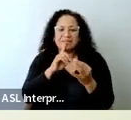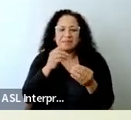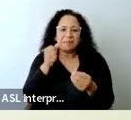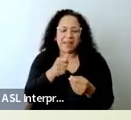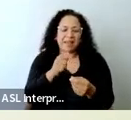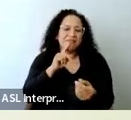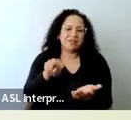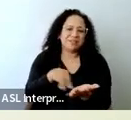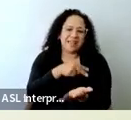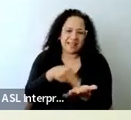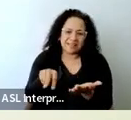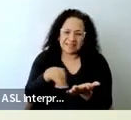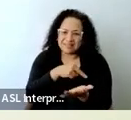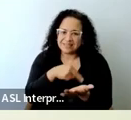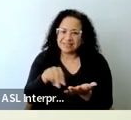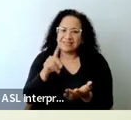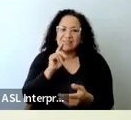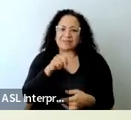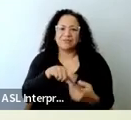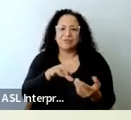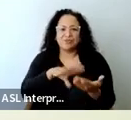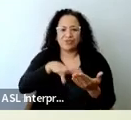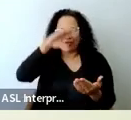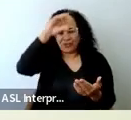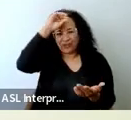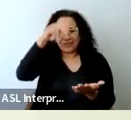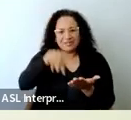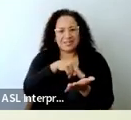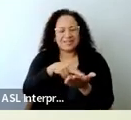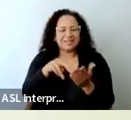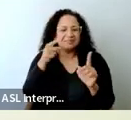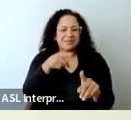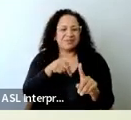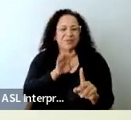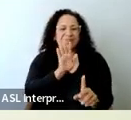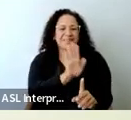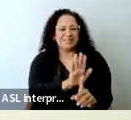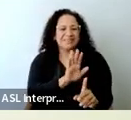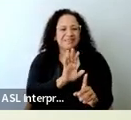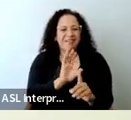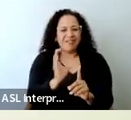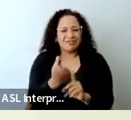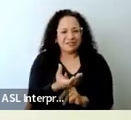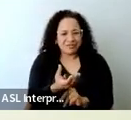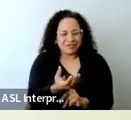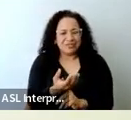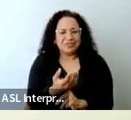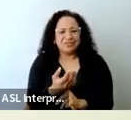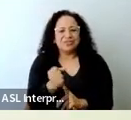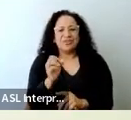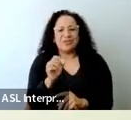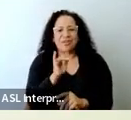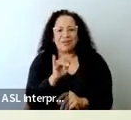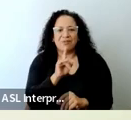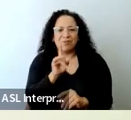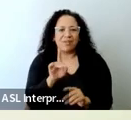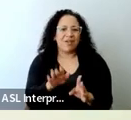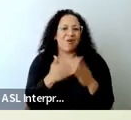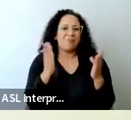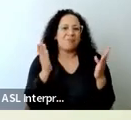dance lessons for him to learn the dances specific to his culture. So it just really opens up